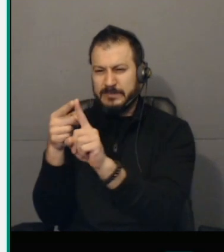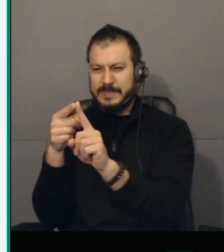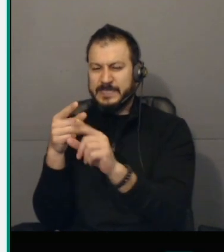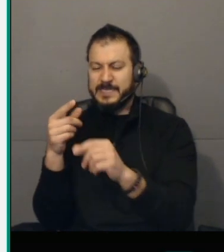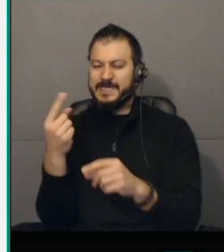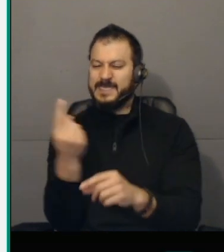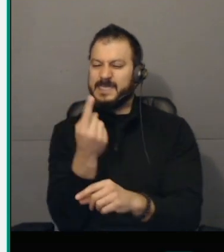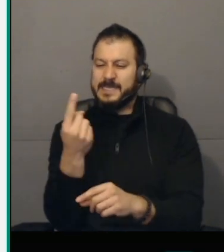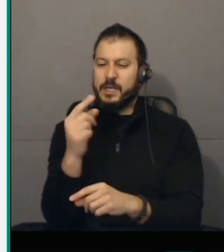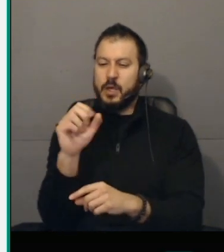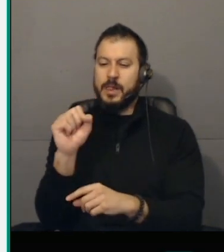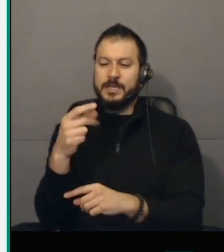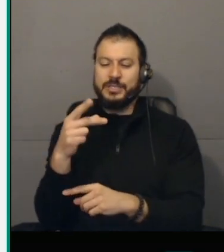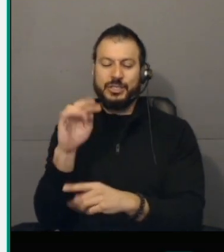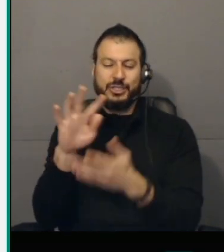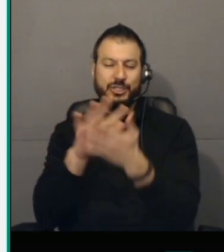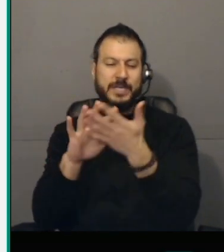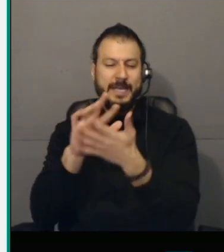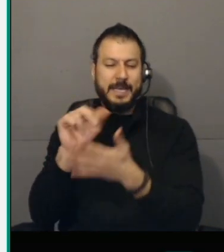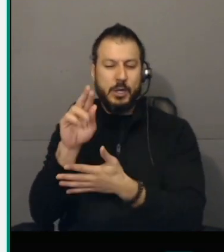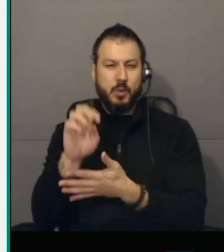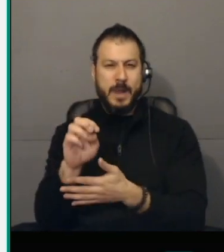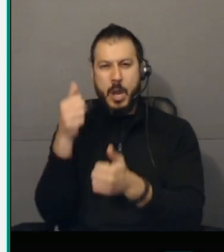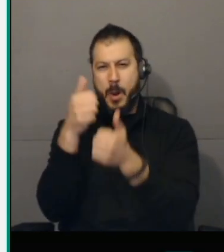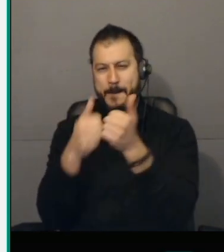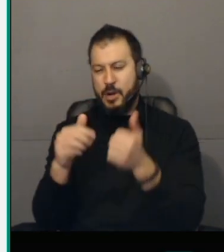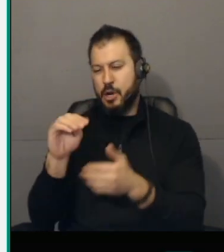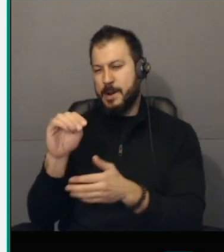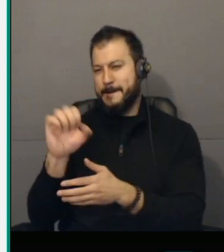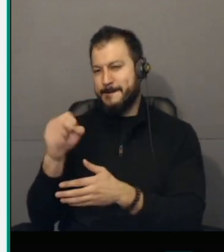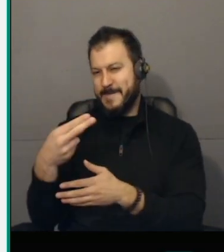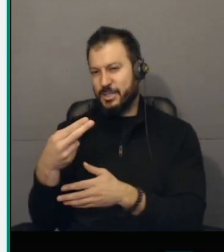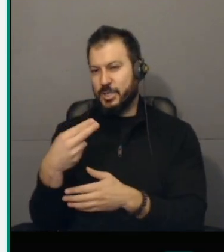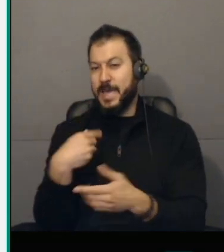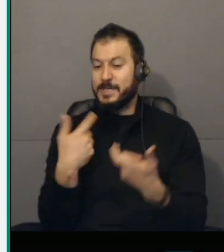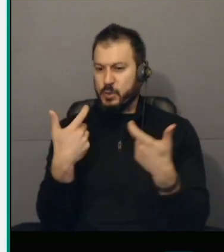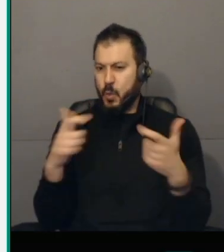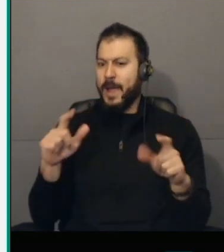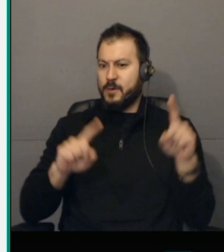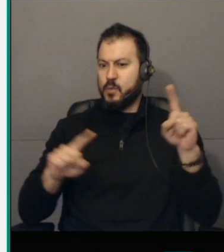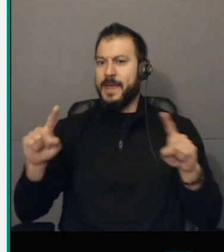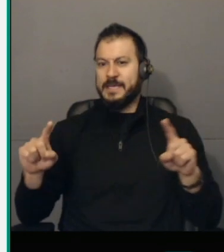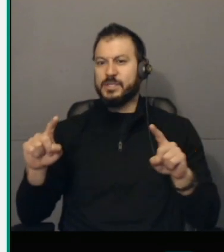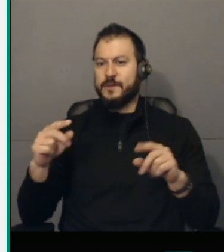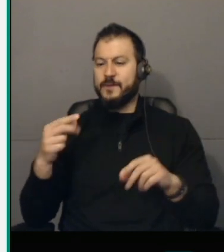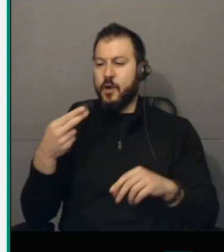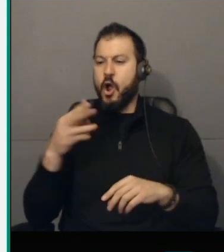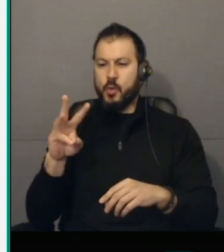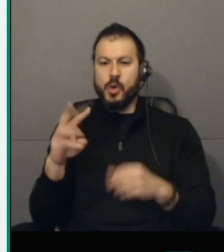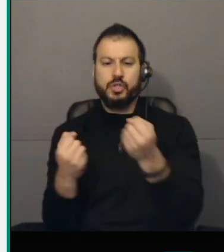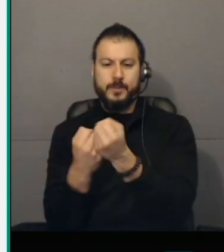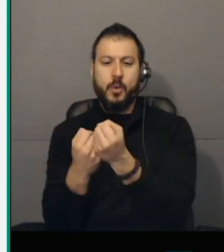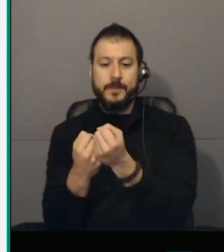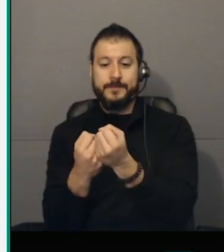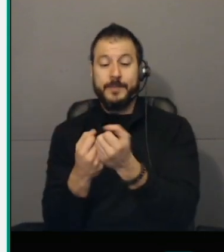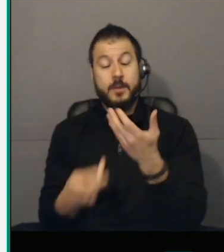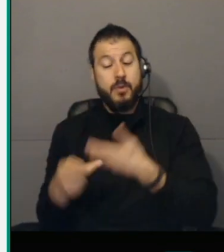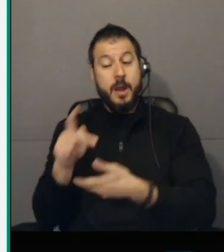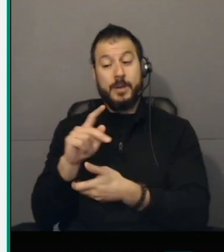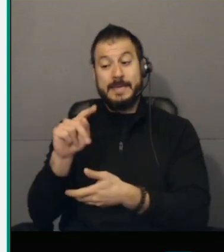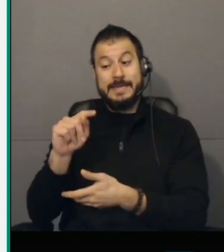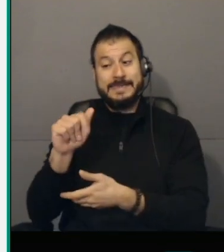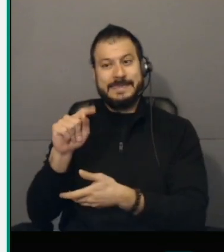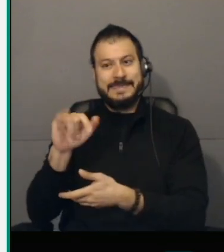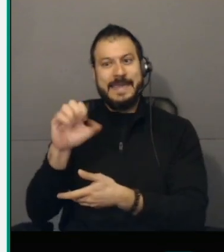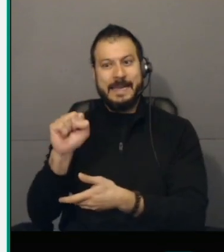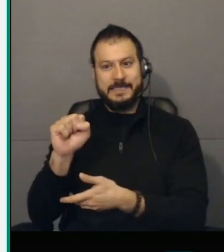single shading rate per mesh. The benefit of Tier 1 is it has a wider range of hardware support. One of the priorities for Gears Tactics was the